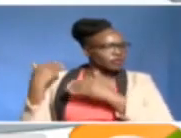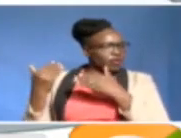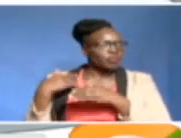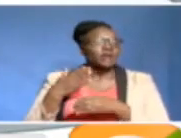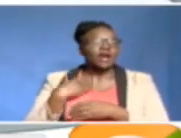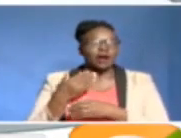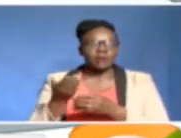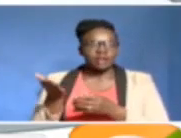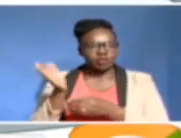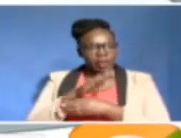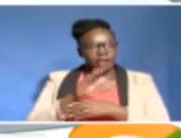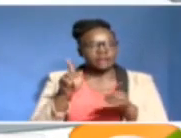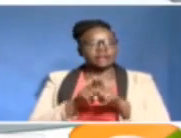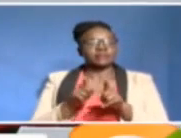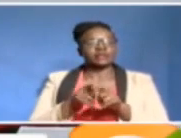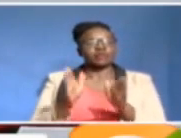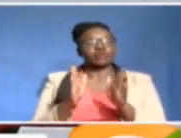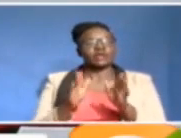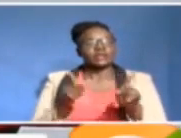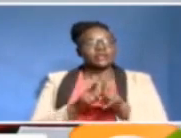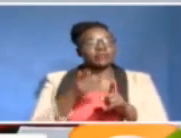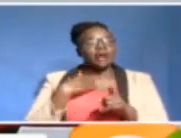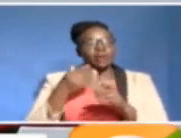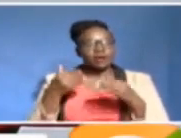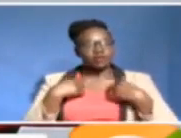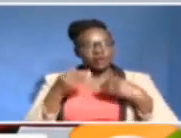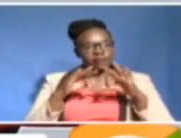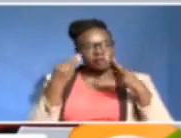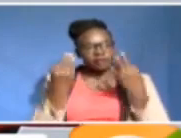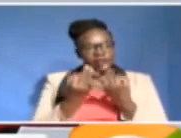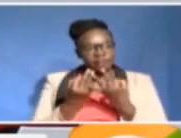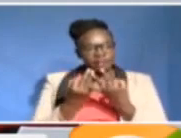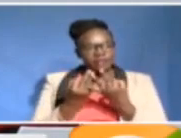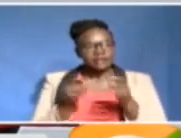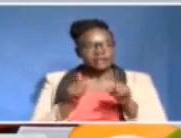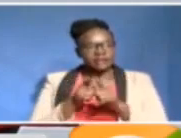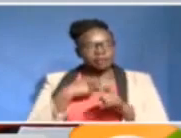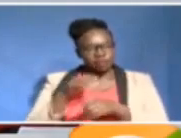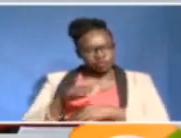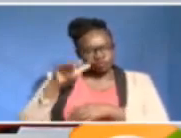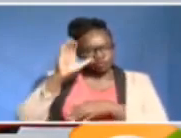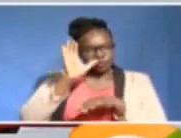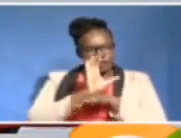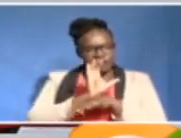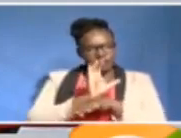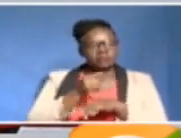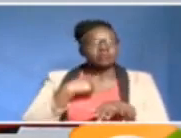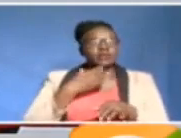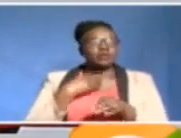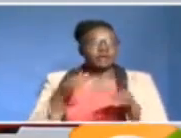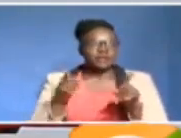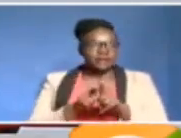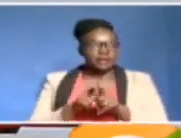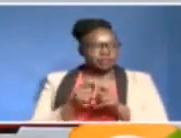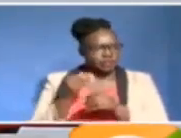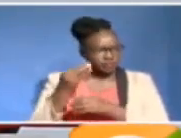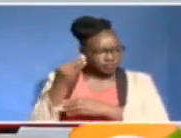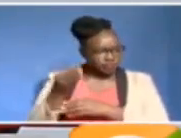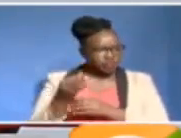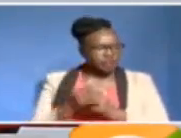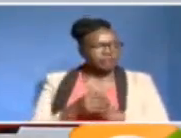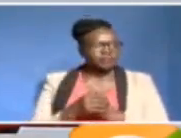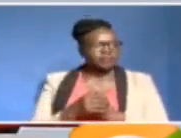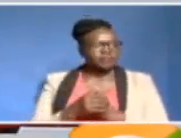the girl in choir to be back. Of course, I want to have a family. The way I was raised in church, I still want to have a family. And the reason I did this is